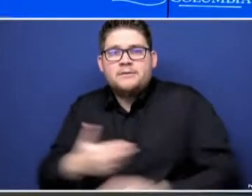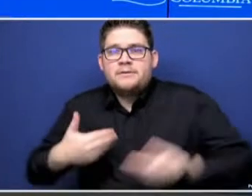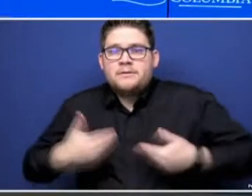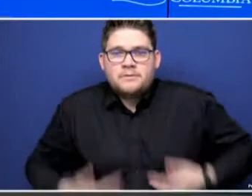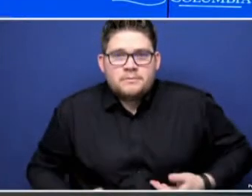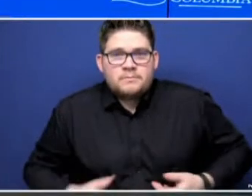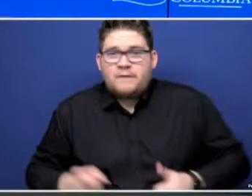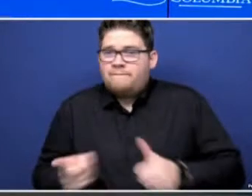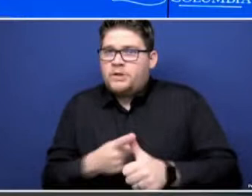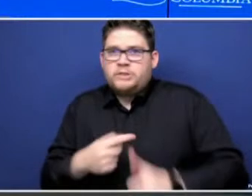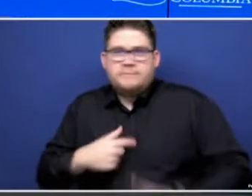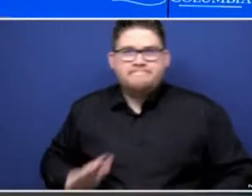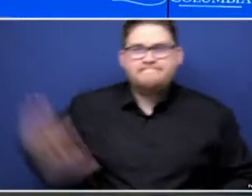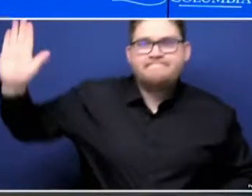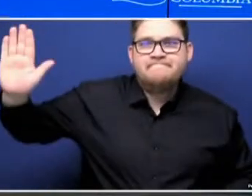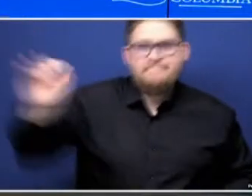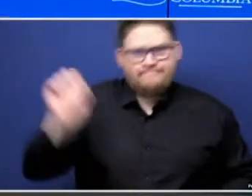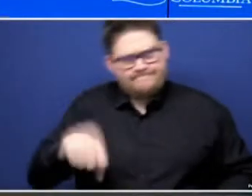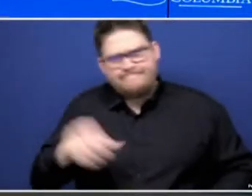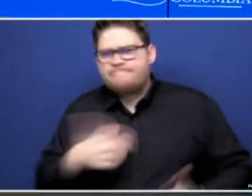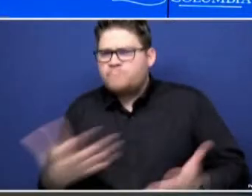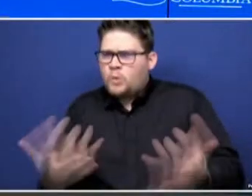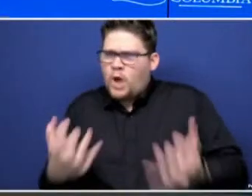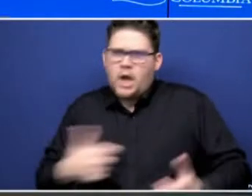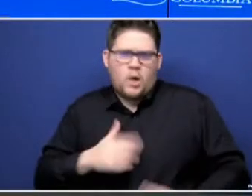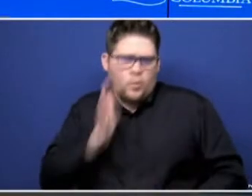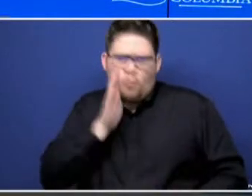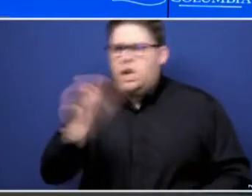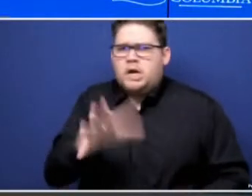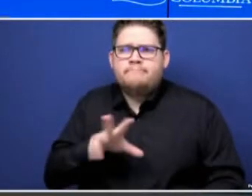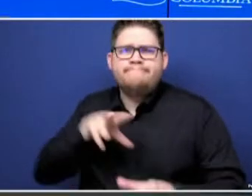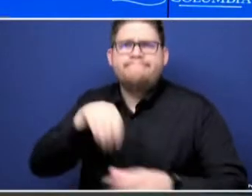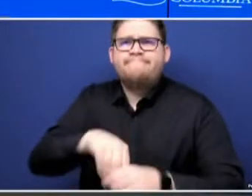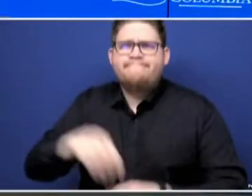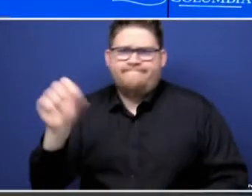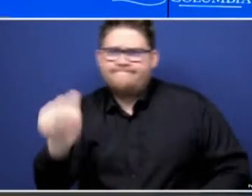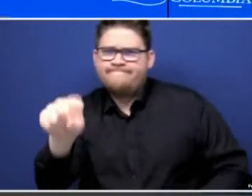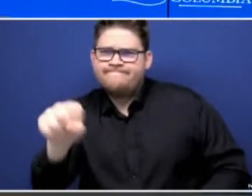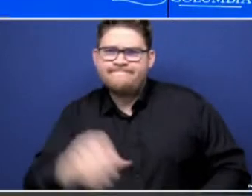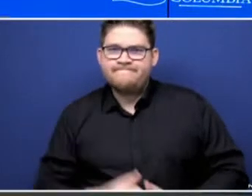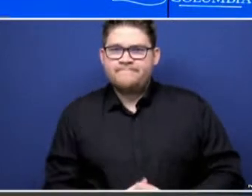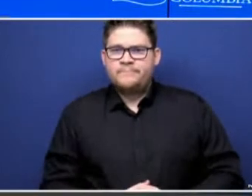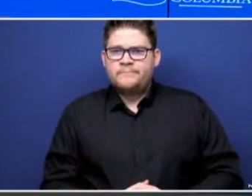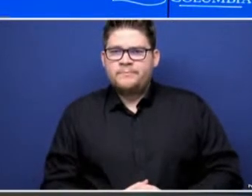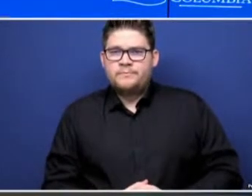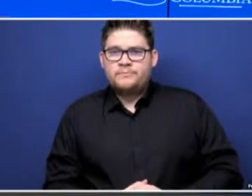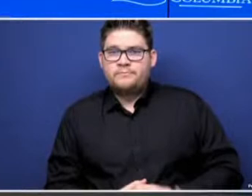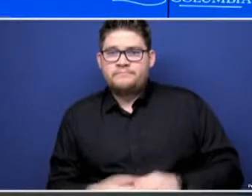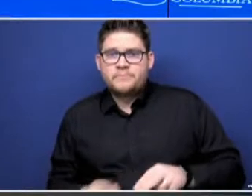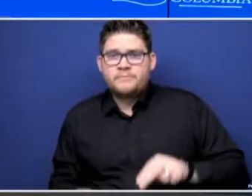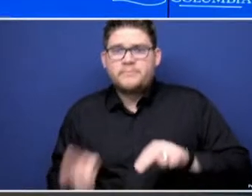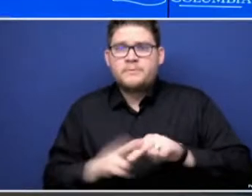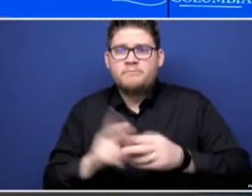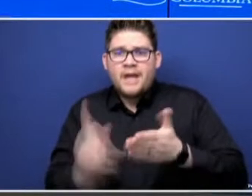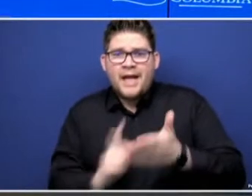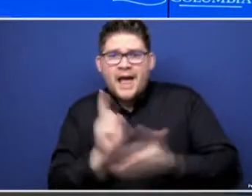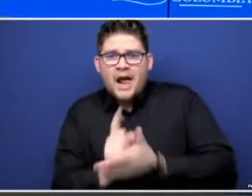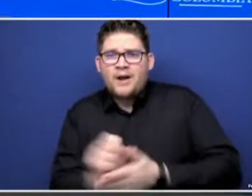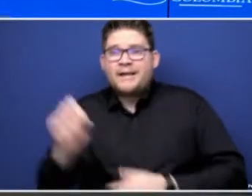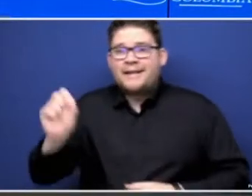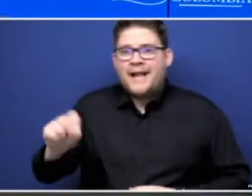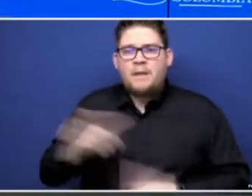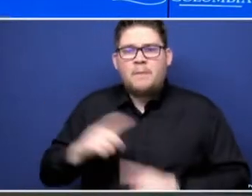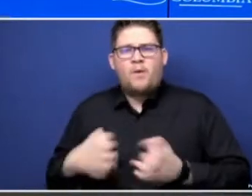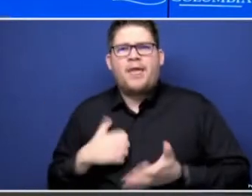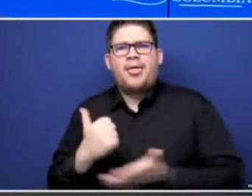quite significant as we go through the next number of weeks and in fact right into the summer. So I'm going to call now on Kathy DeLisser. She works